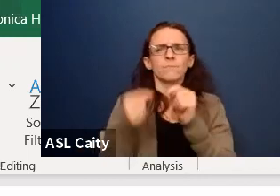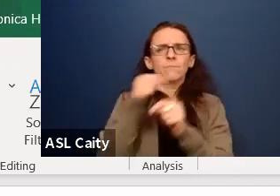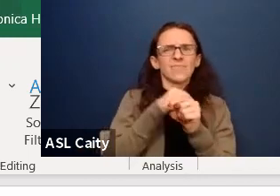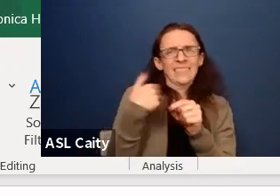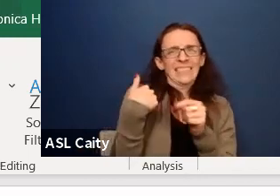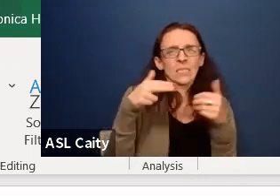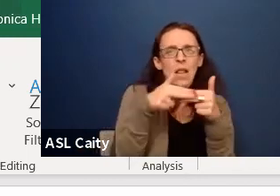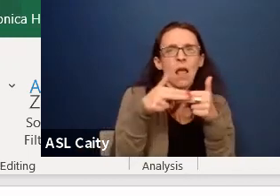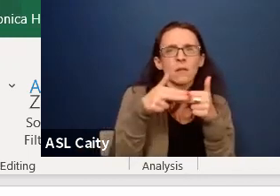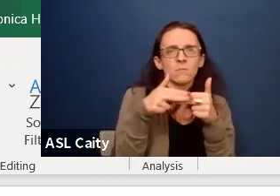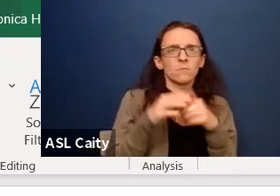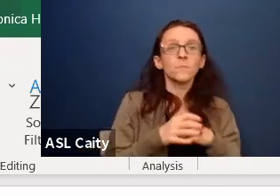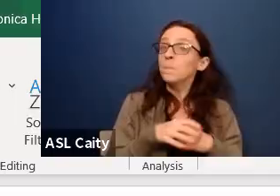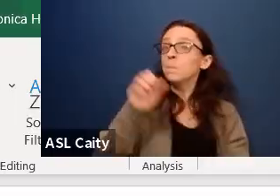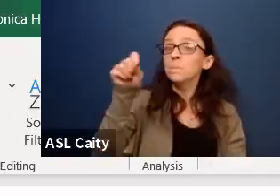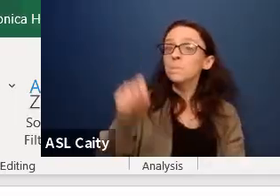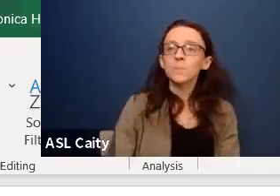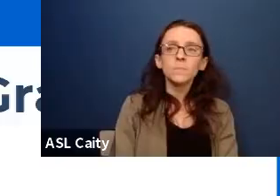viewing before. Yep.